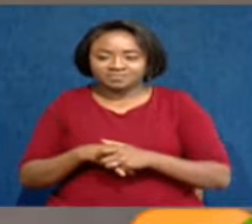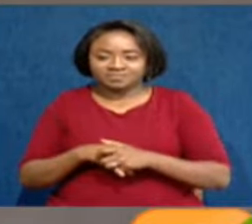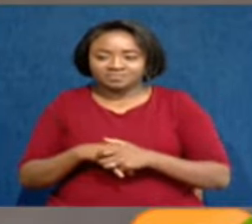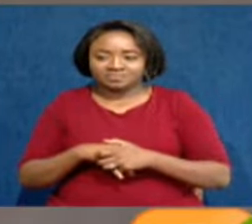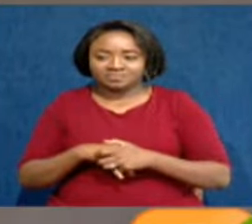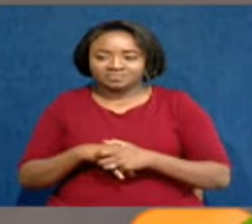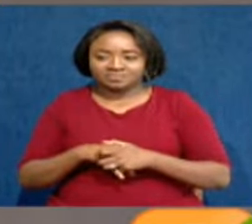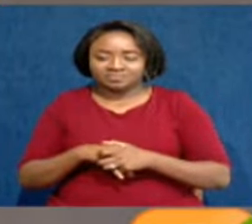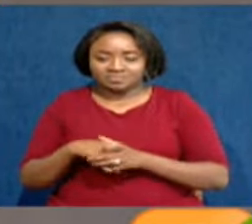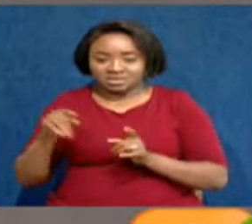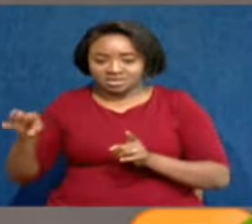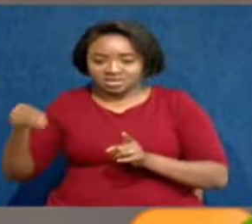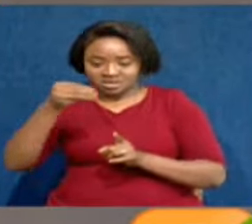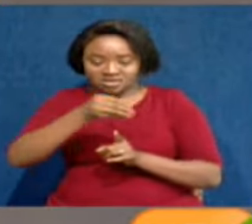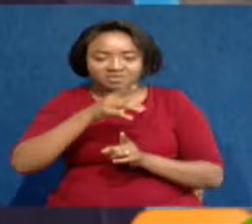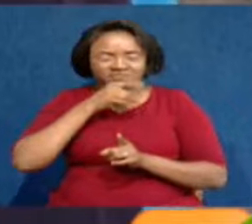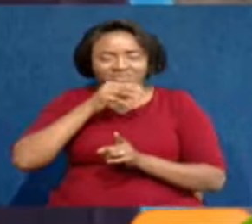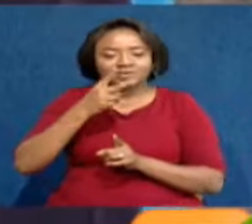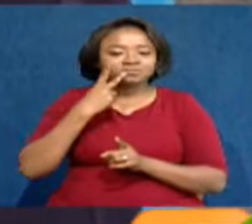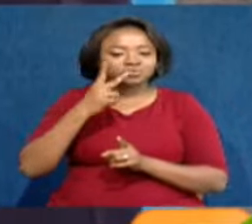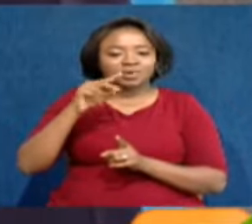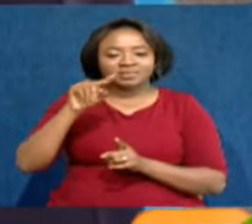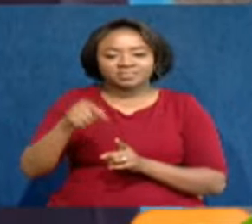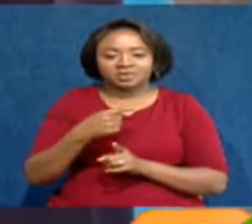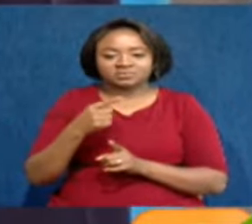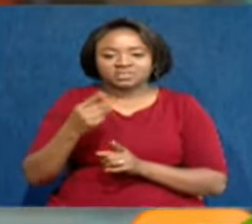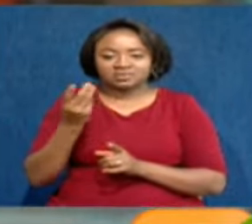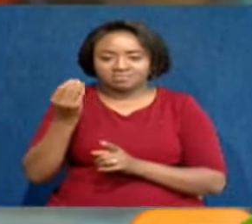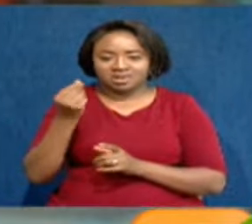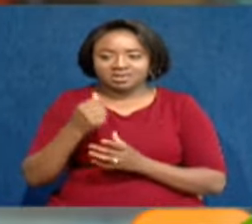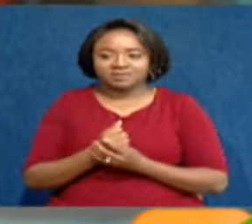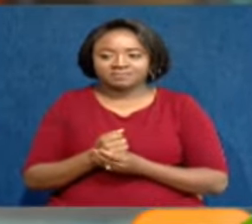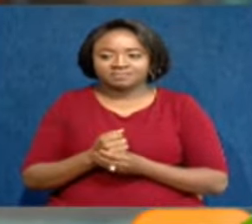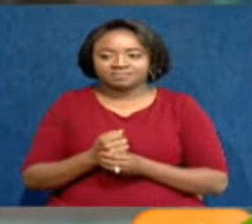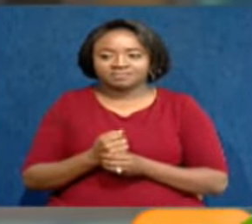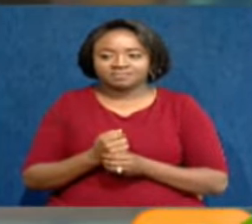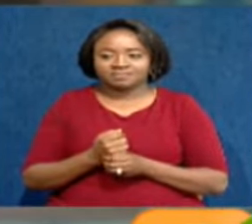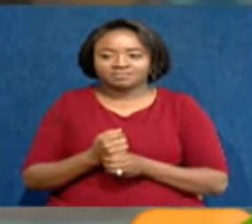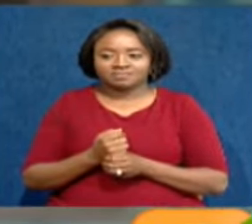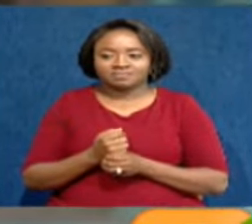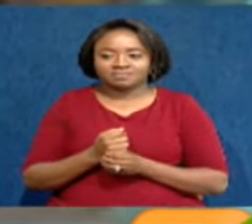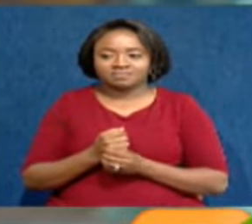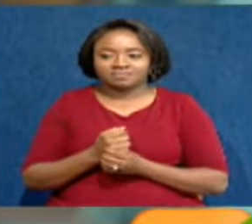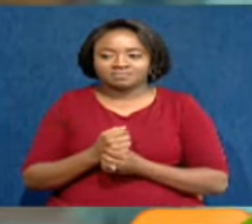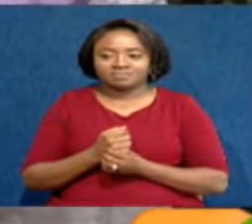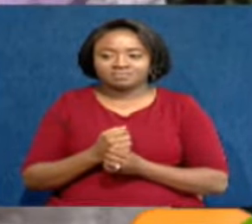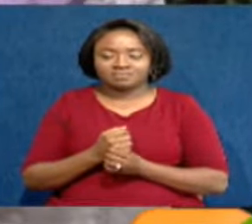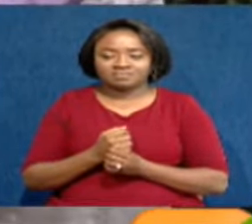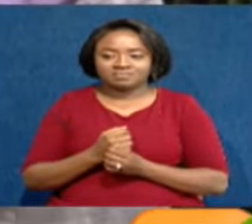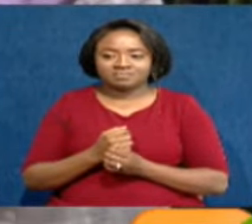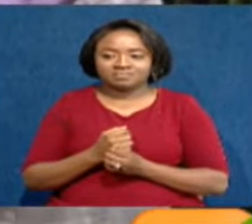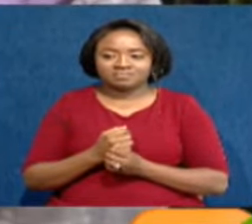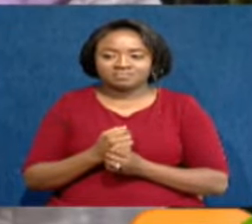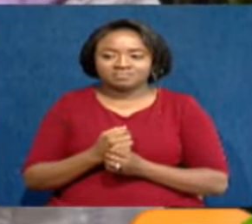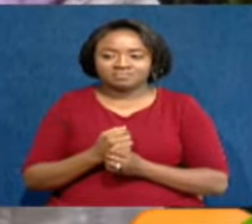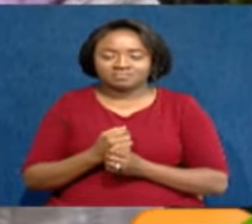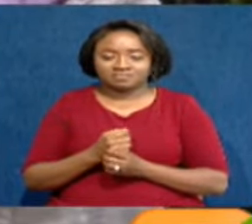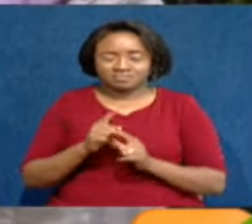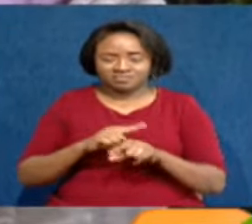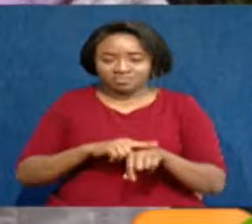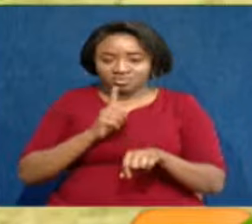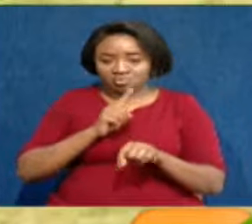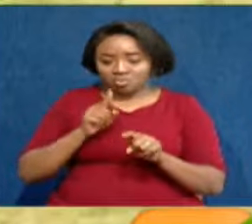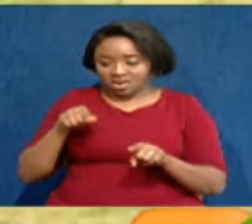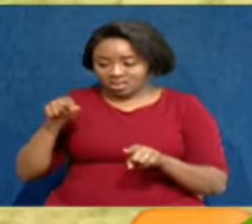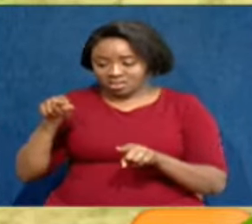had allegedly lended the man in question 200,000 Kenyan shillings and seemed upset about it. The day she went missing,